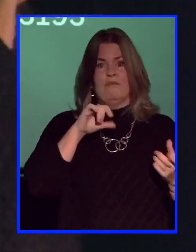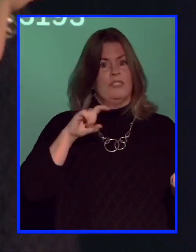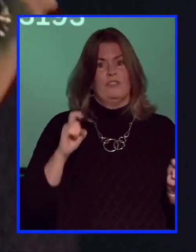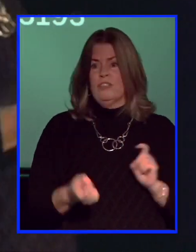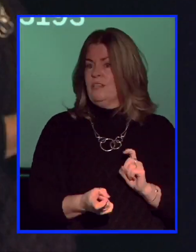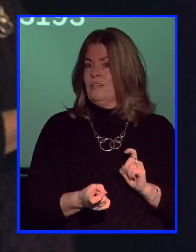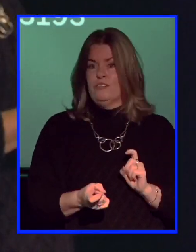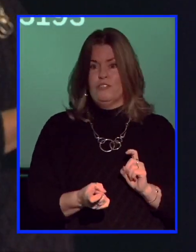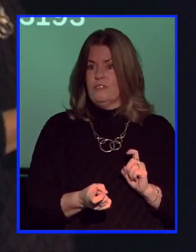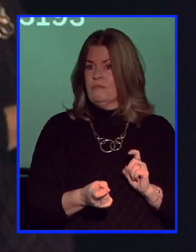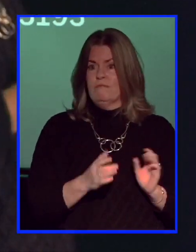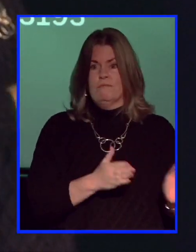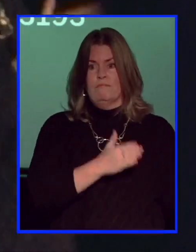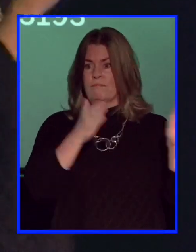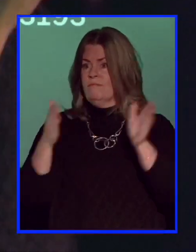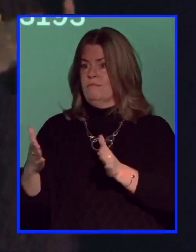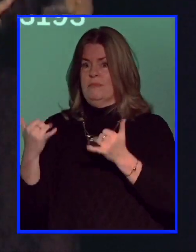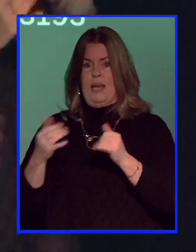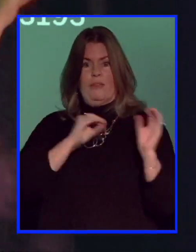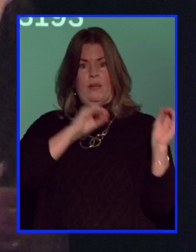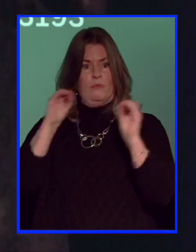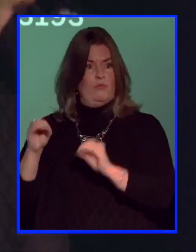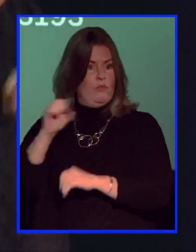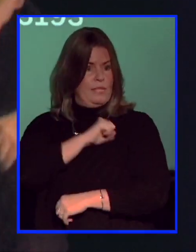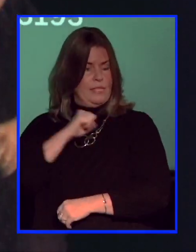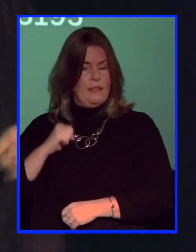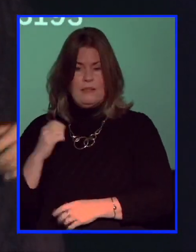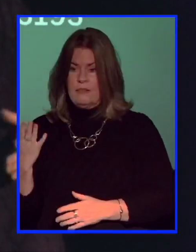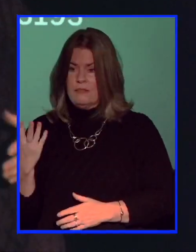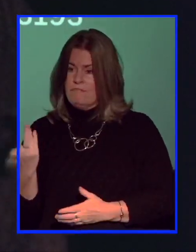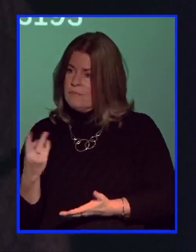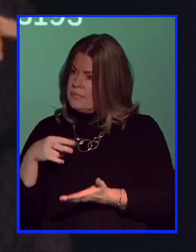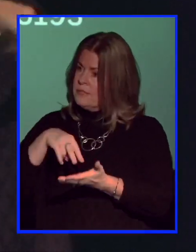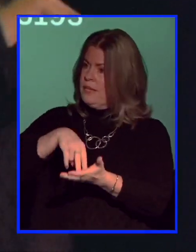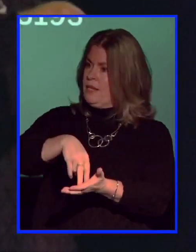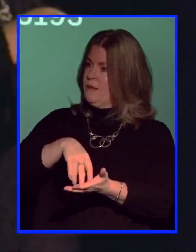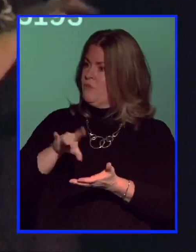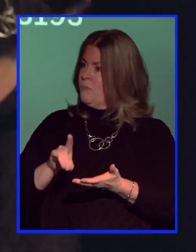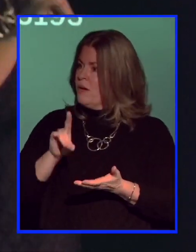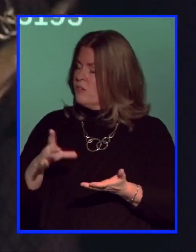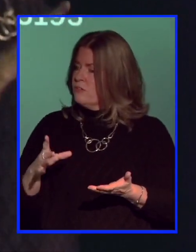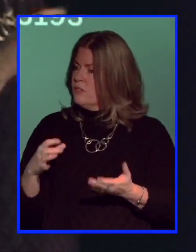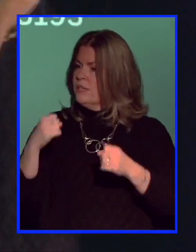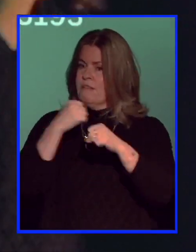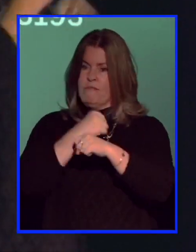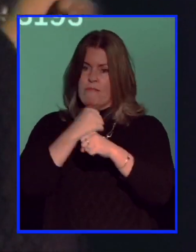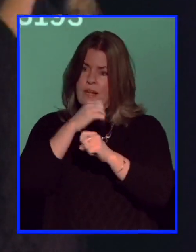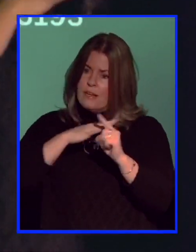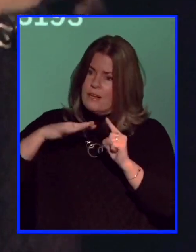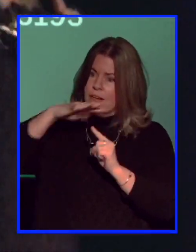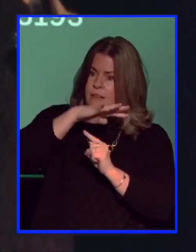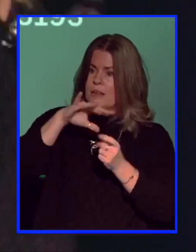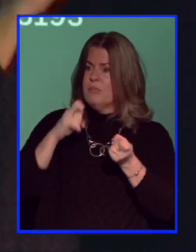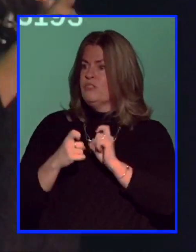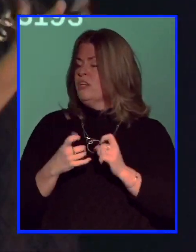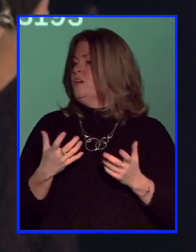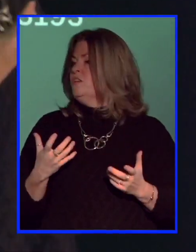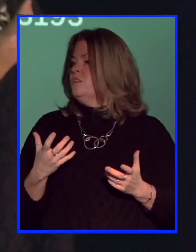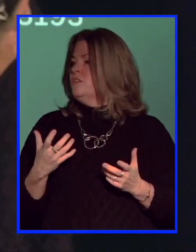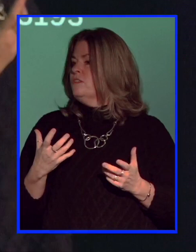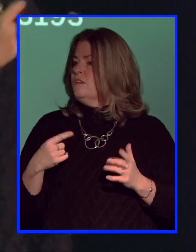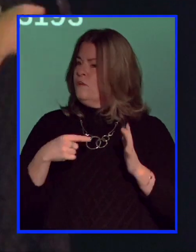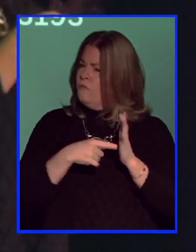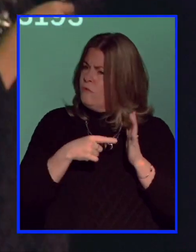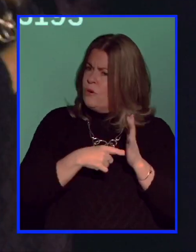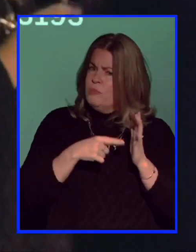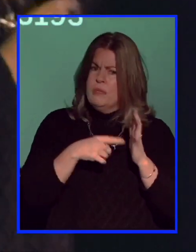am in the Senate. And it'll be standing up for democracy. It'll be fighting on climate change. It'll be fighting on all these